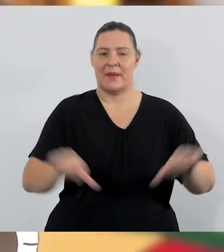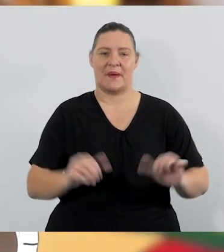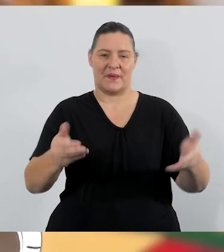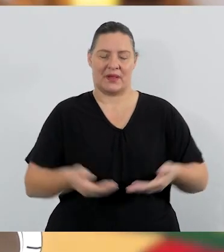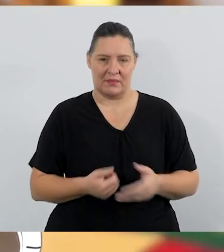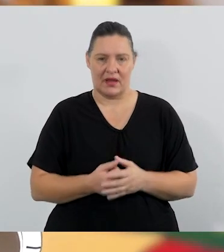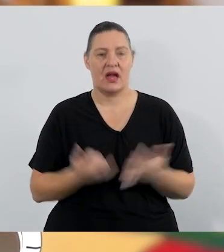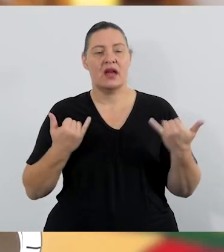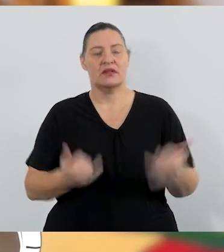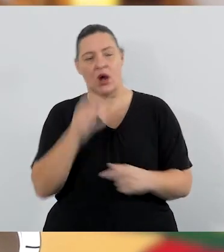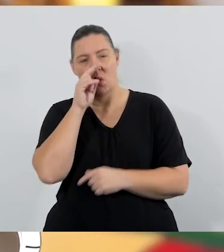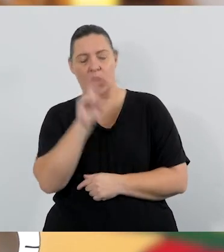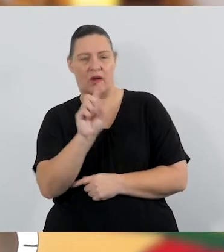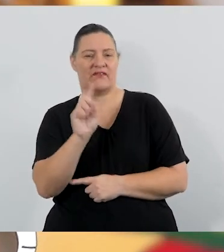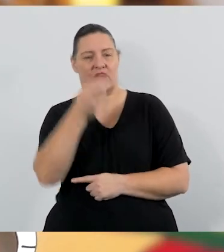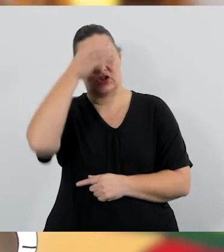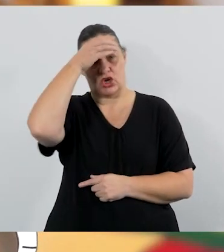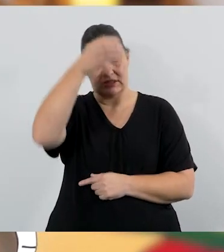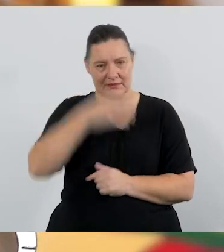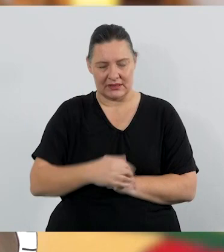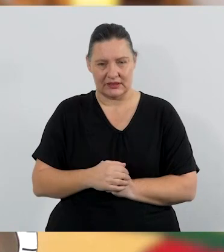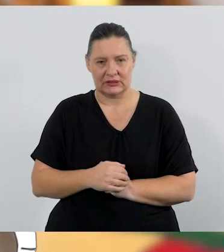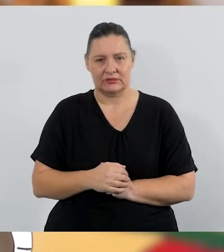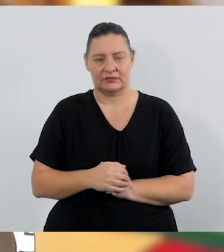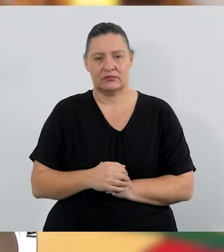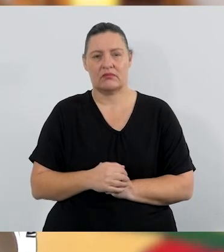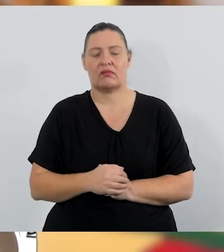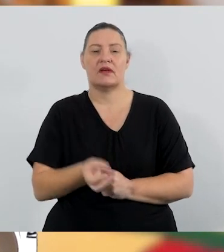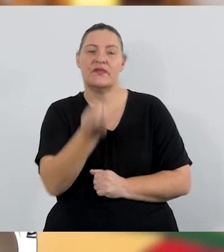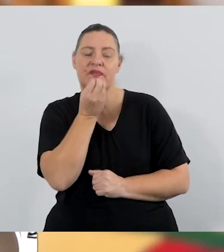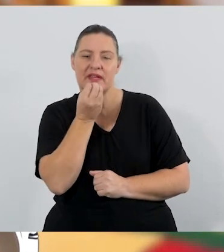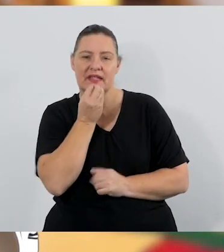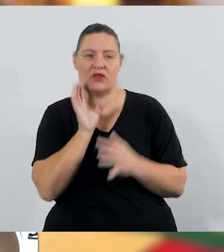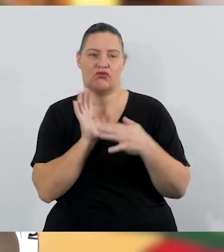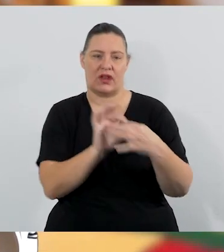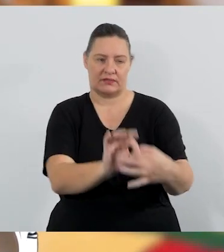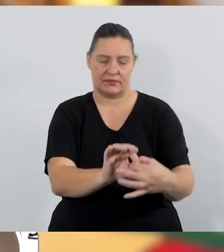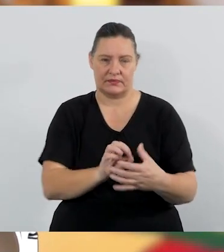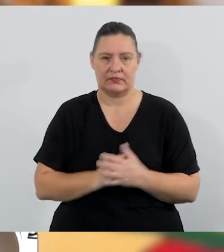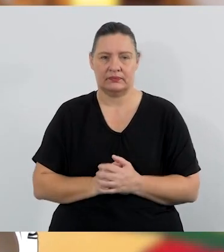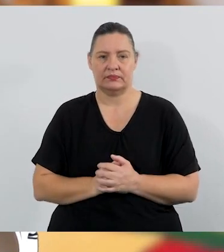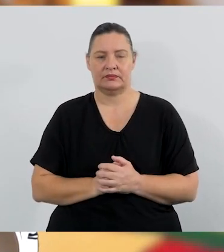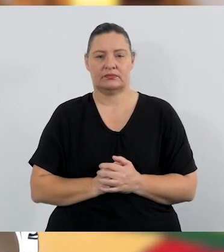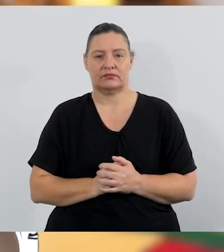Welcome back. Now let us look at the first concept of this lesson, which is feeding